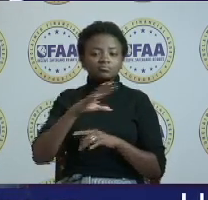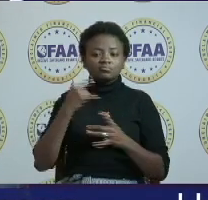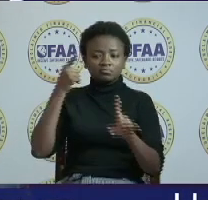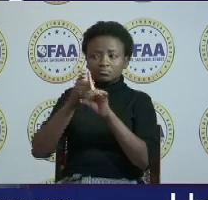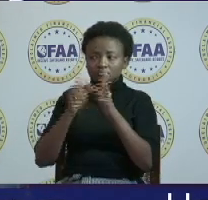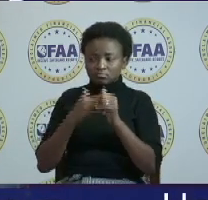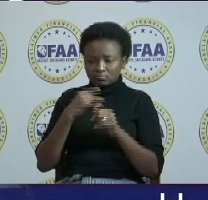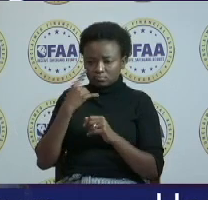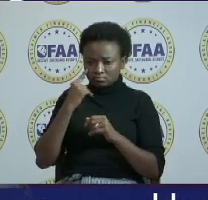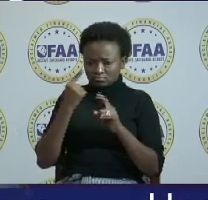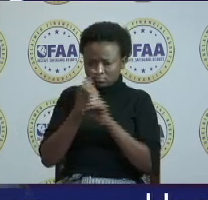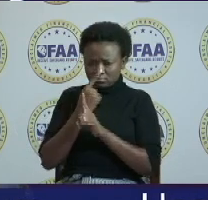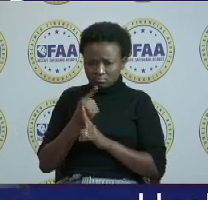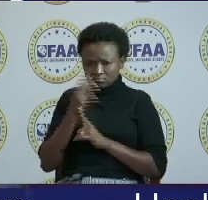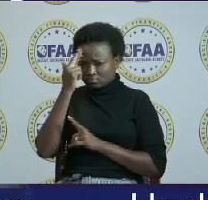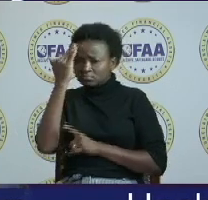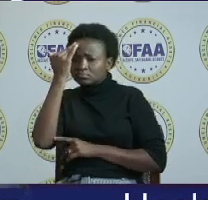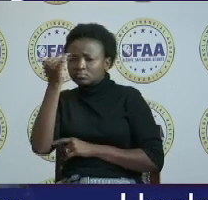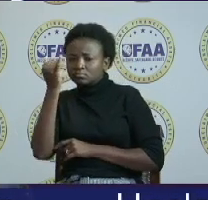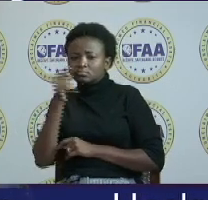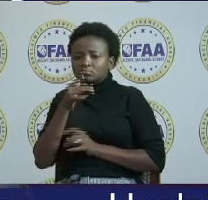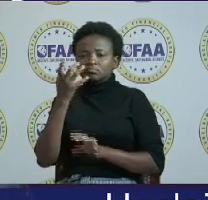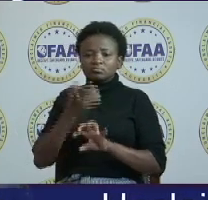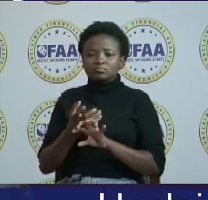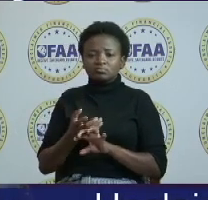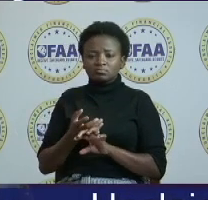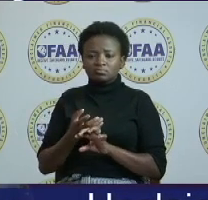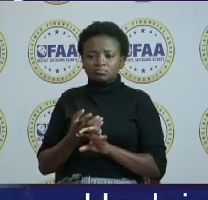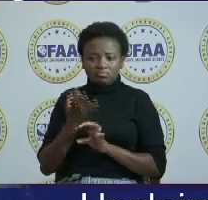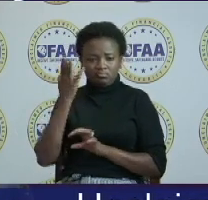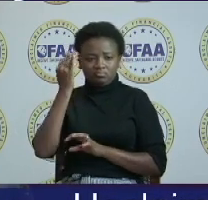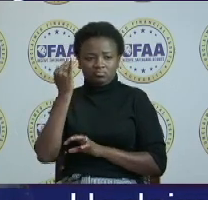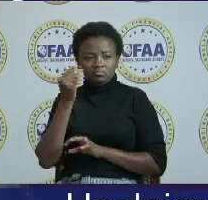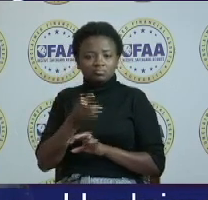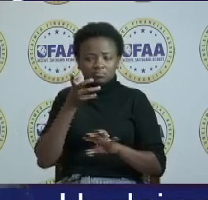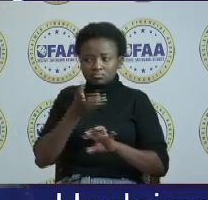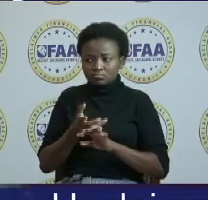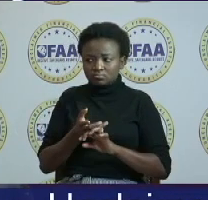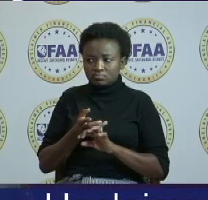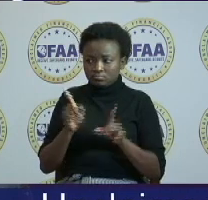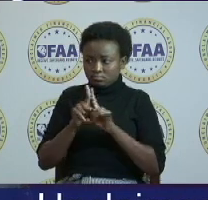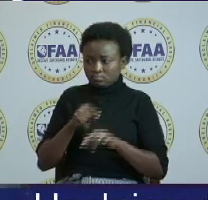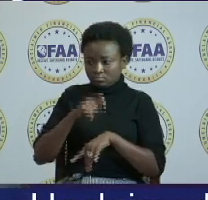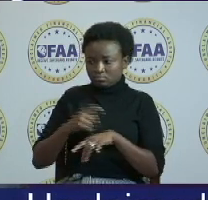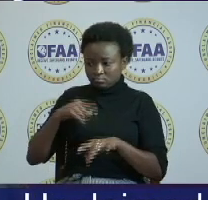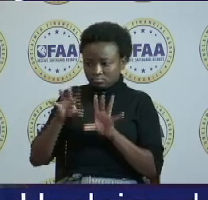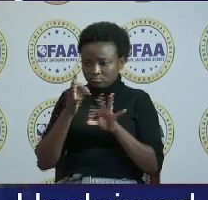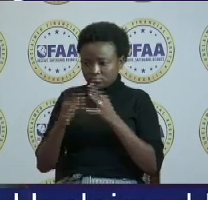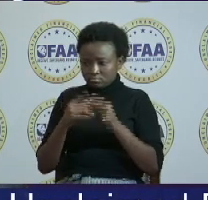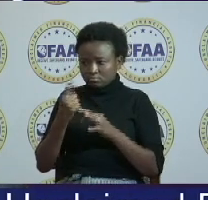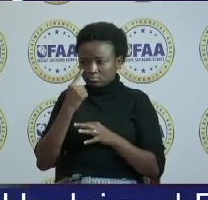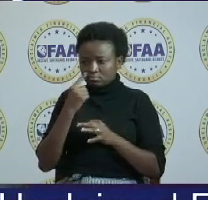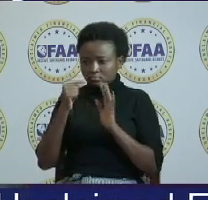perhaps what are some of the causes of making it difficult. And from our analysis, I would attribute maybe about